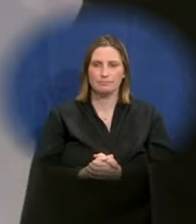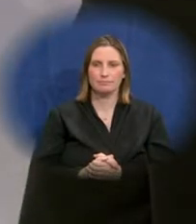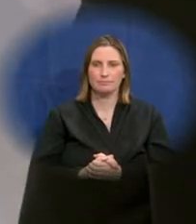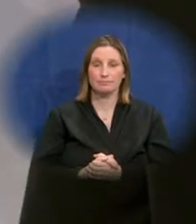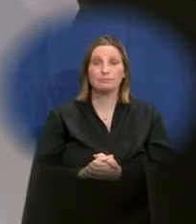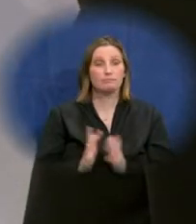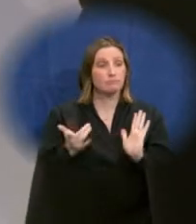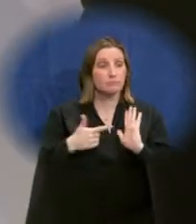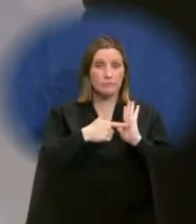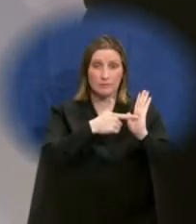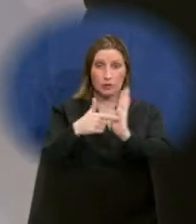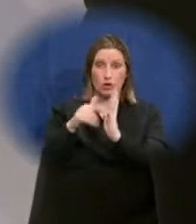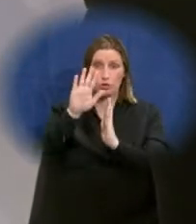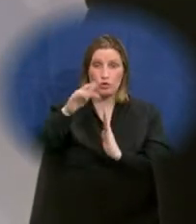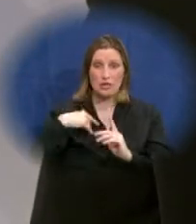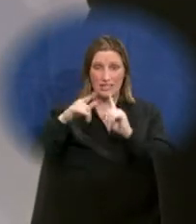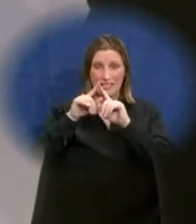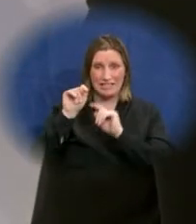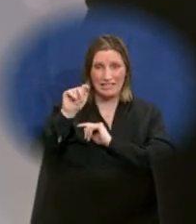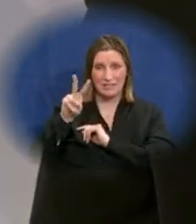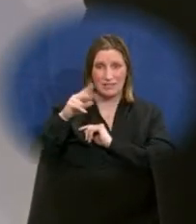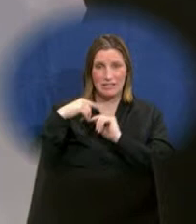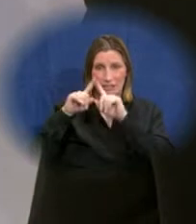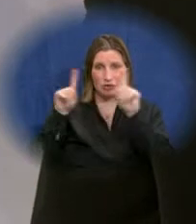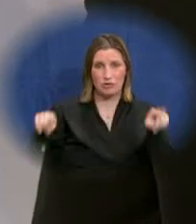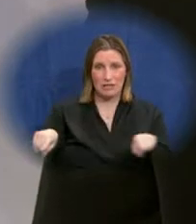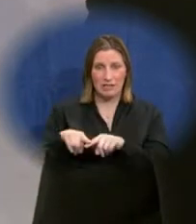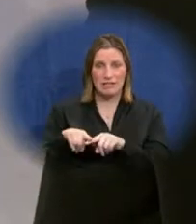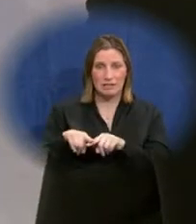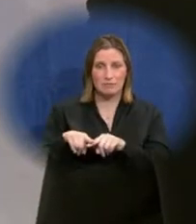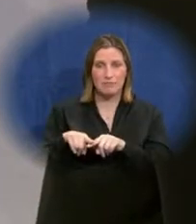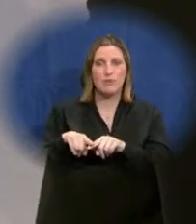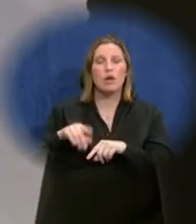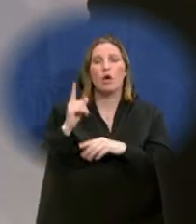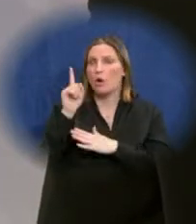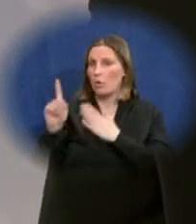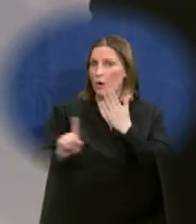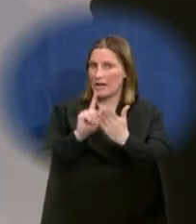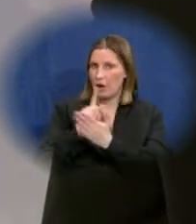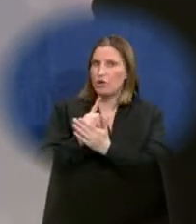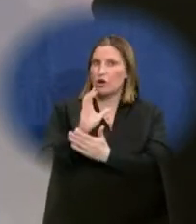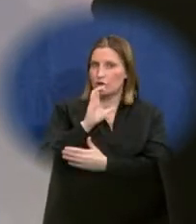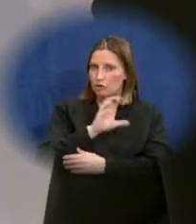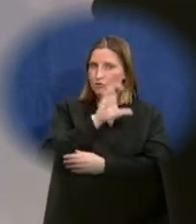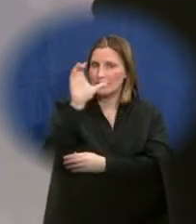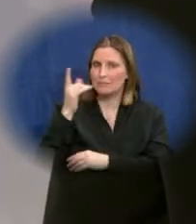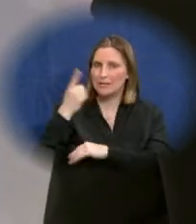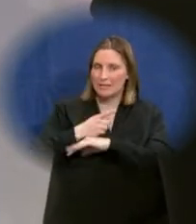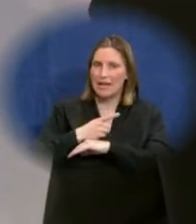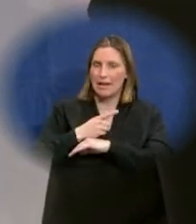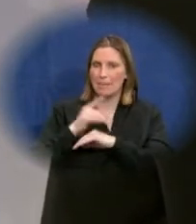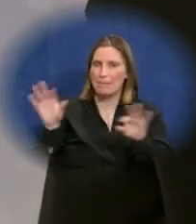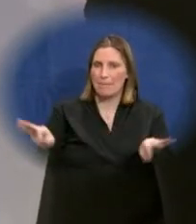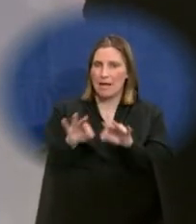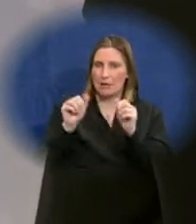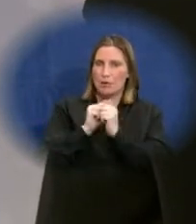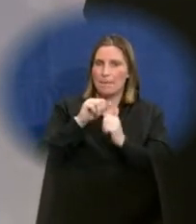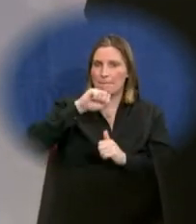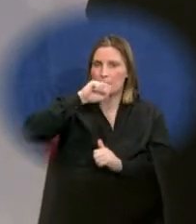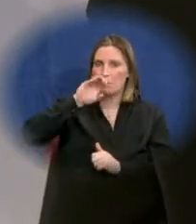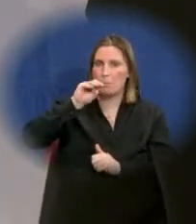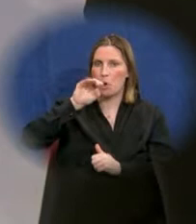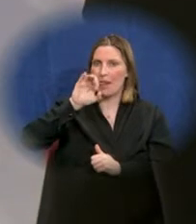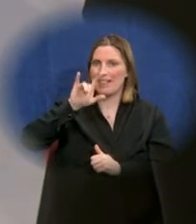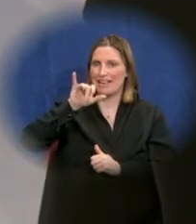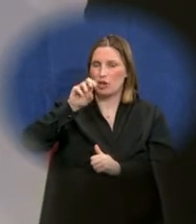As shown on your television screen during today's Mass, the special one-hour Christmas Day Mass with Bishop Morlino will be shown on Christmas